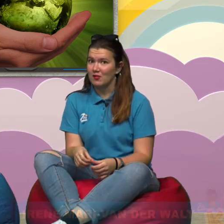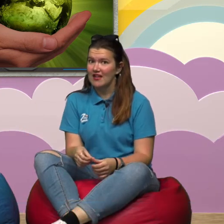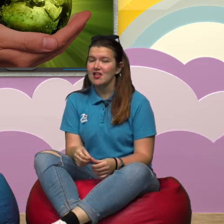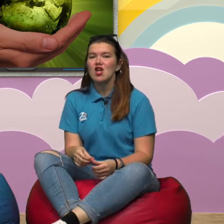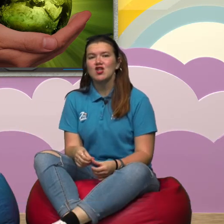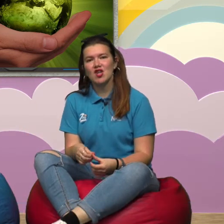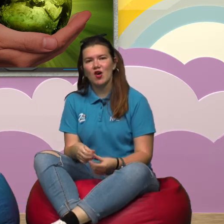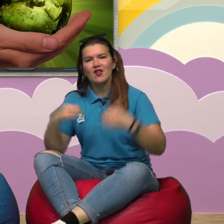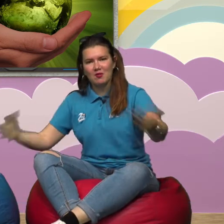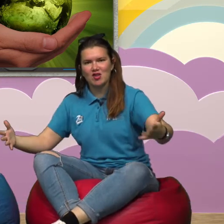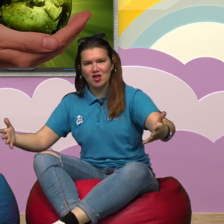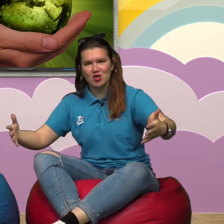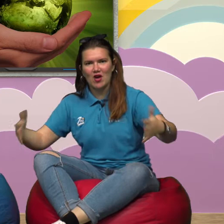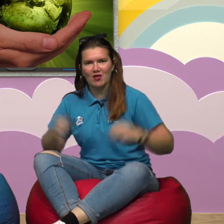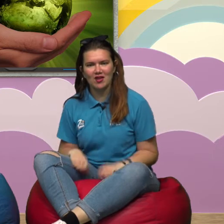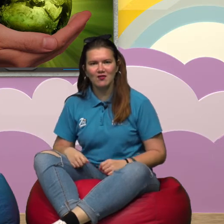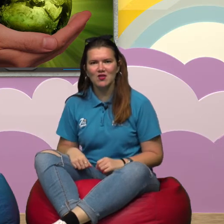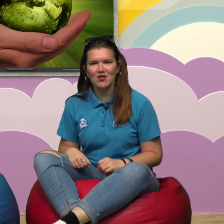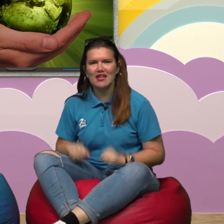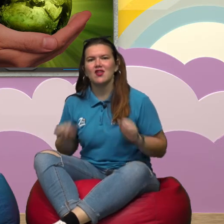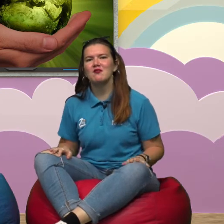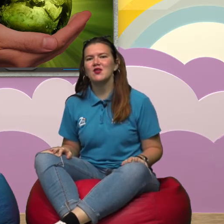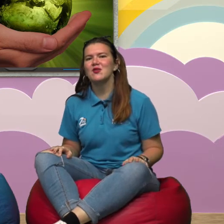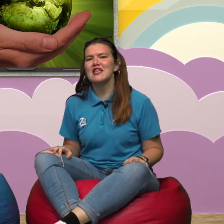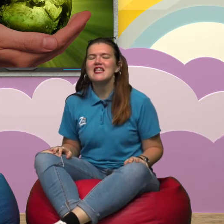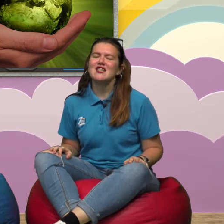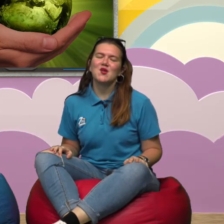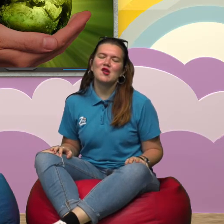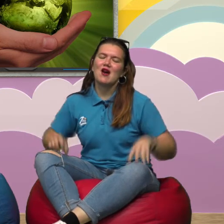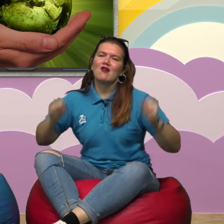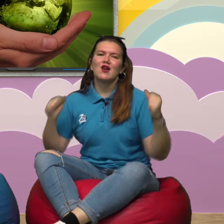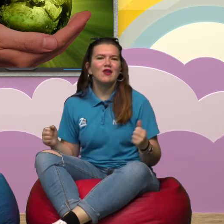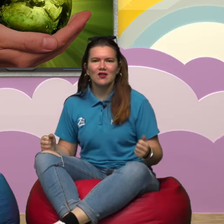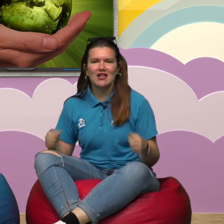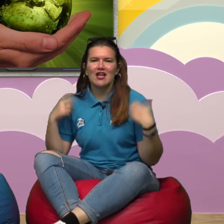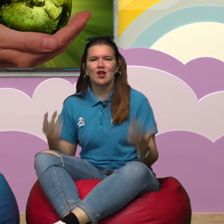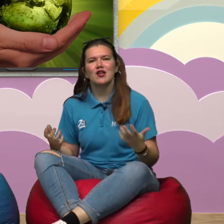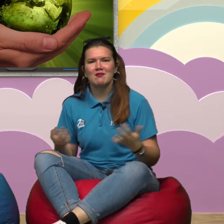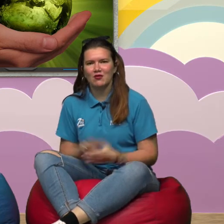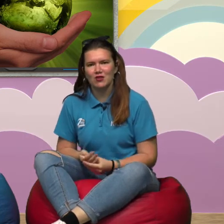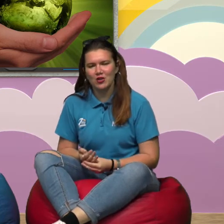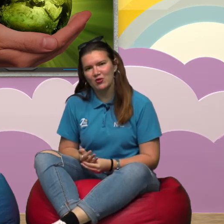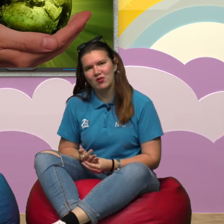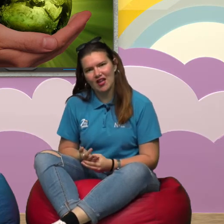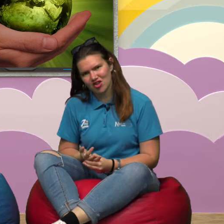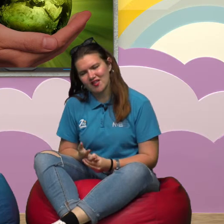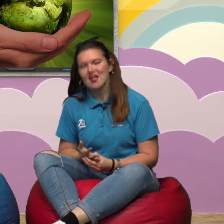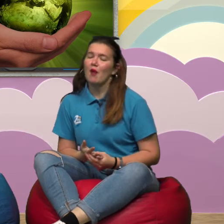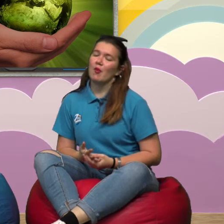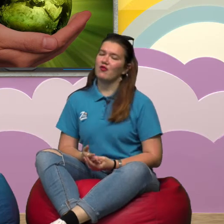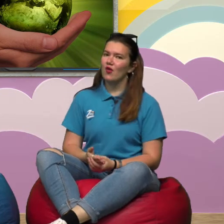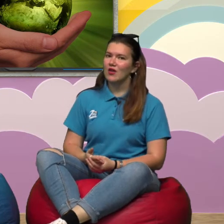for the planet. So that brings us to our theme for the week. Our theme for the week is all about going green and learning about renewable